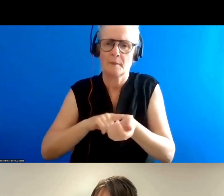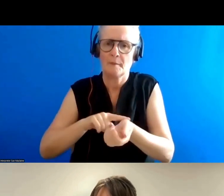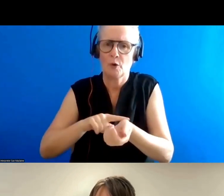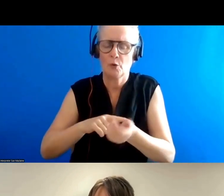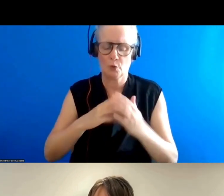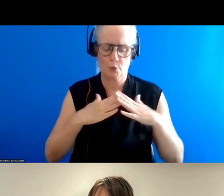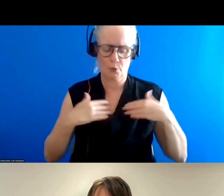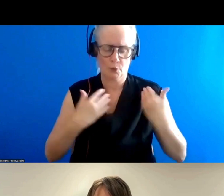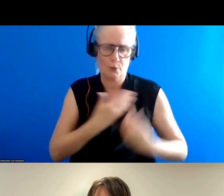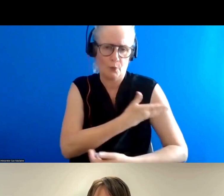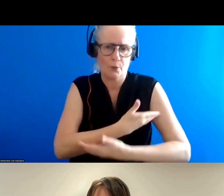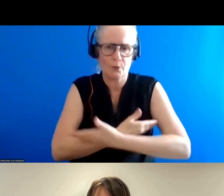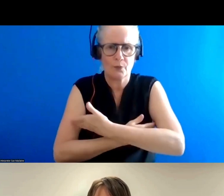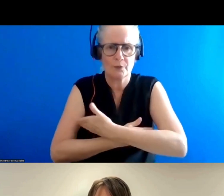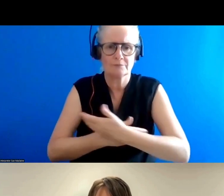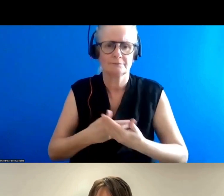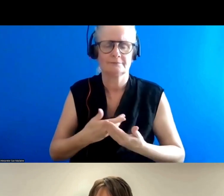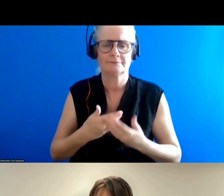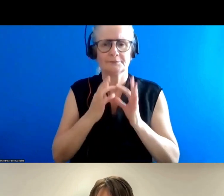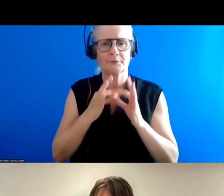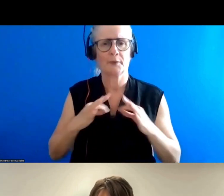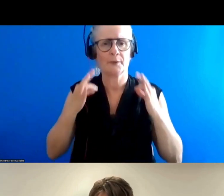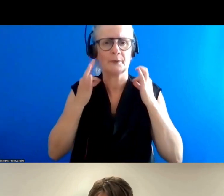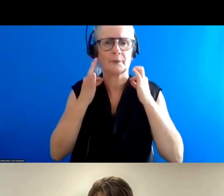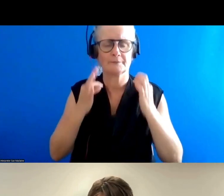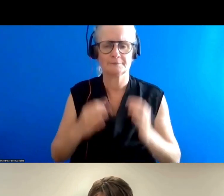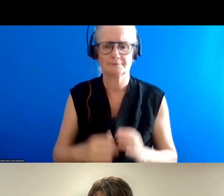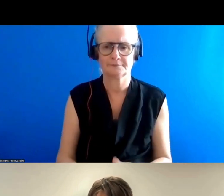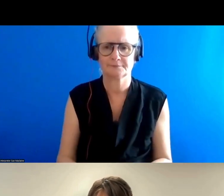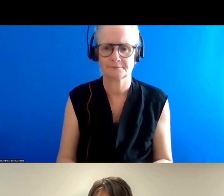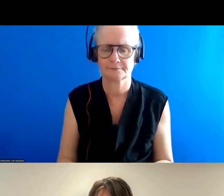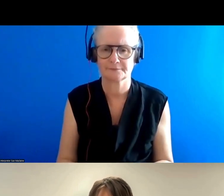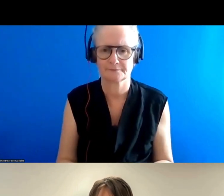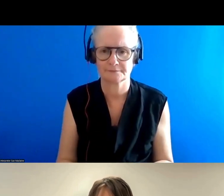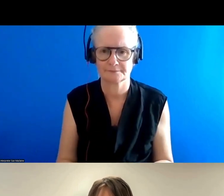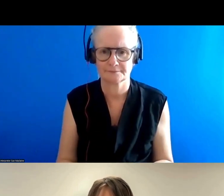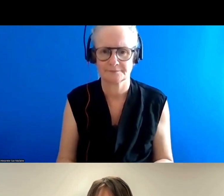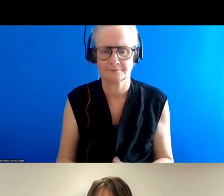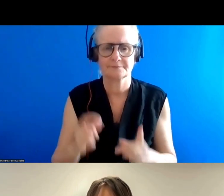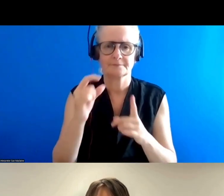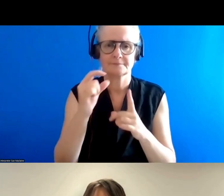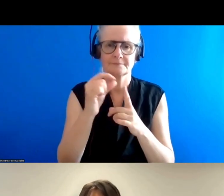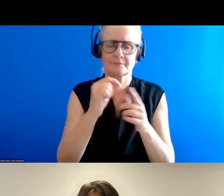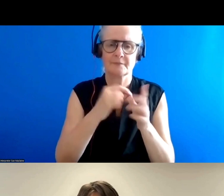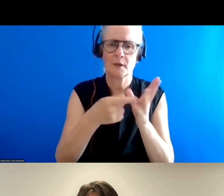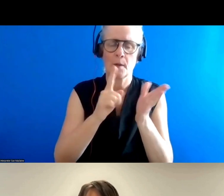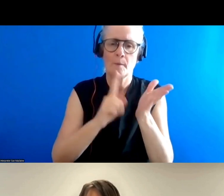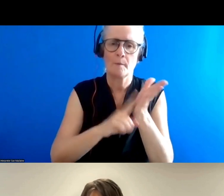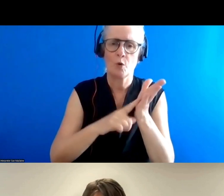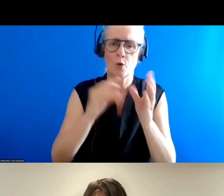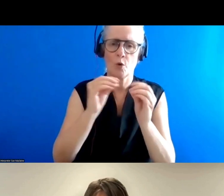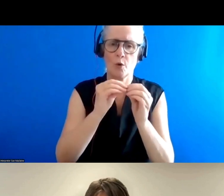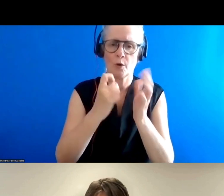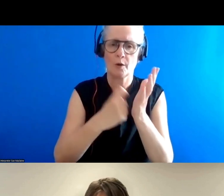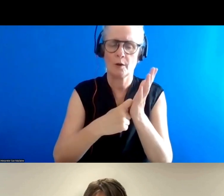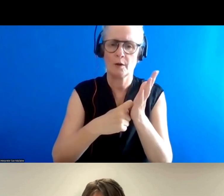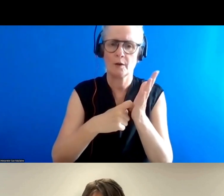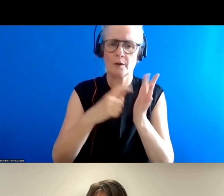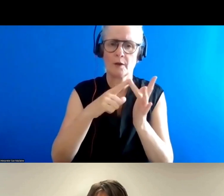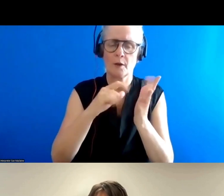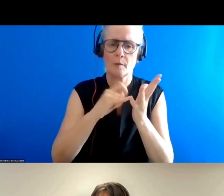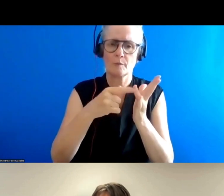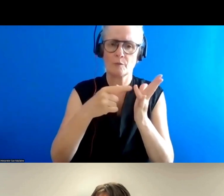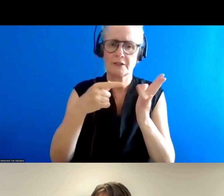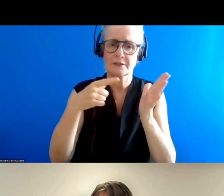Bristow, Director of Strategic Partnerships at Arts Council England, and colleague Lee Hornsby, also Arts Council